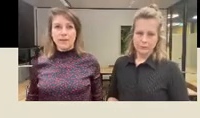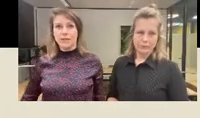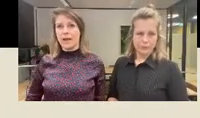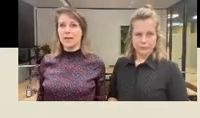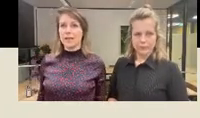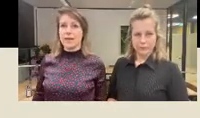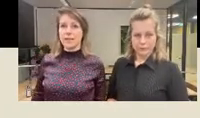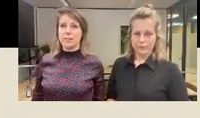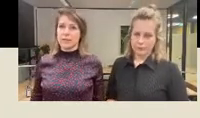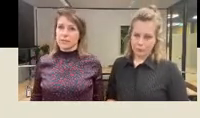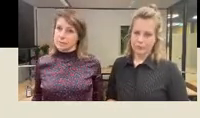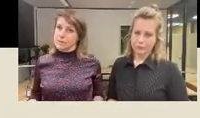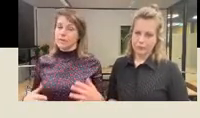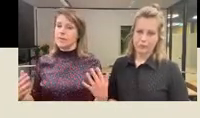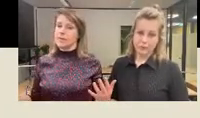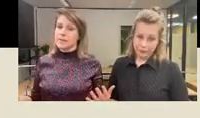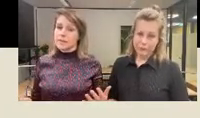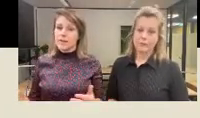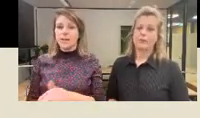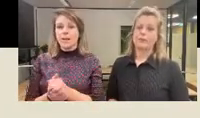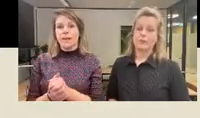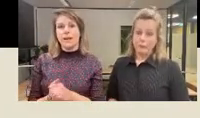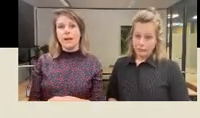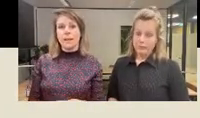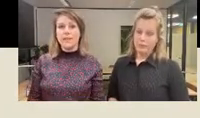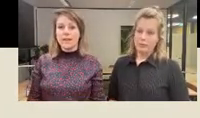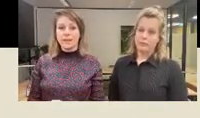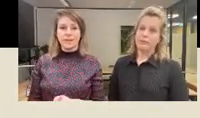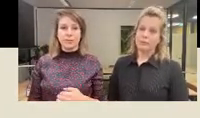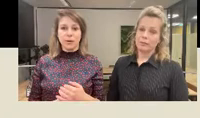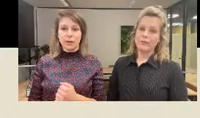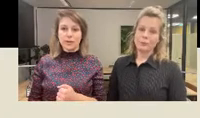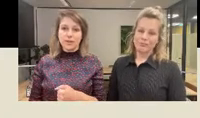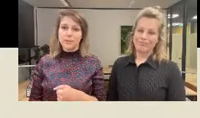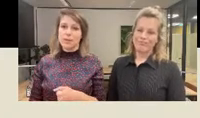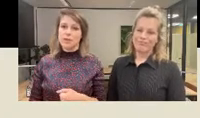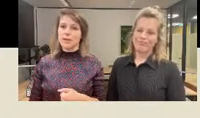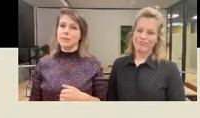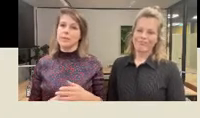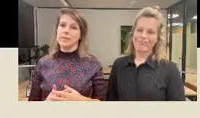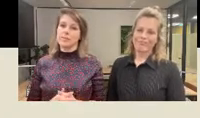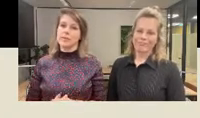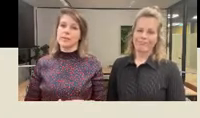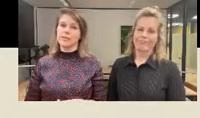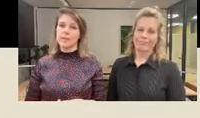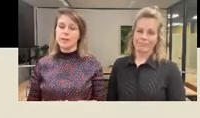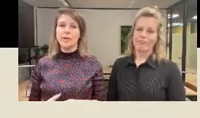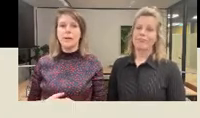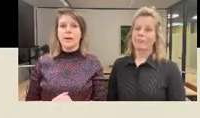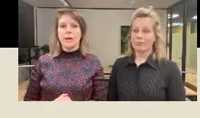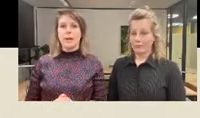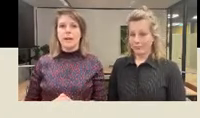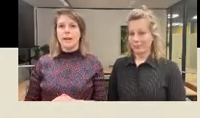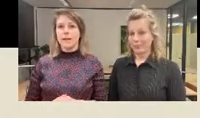two manualized evidence-based treatment for PTSD. That is the prolonged exposure therapy and exposure in